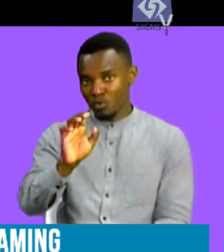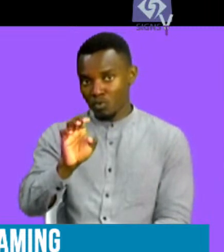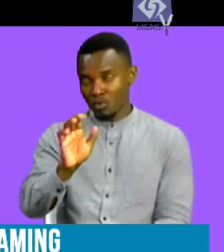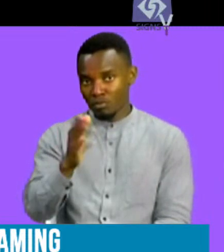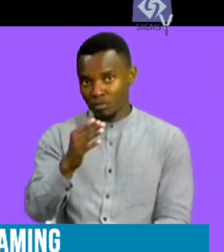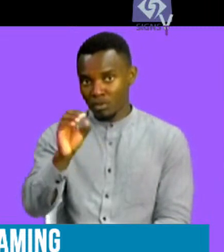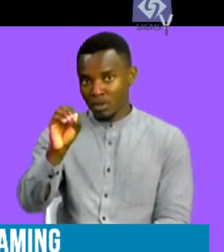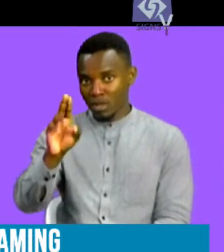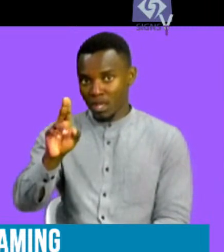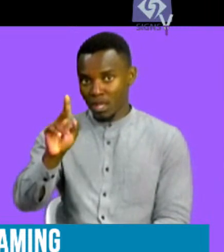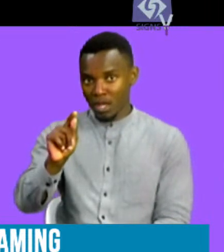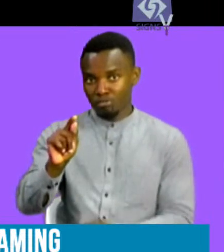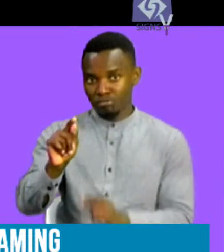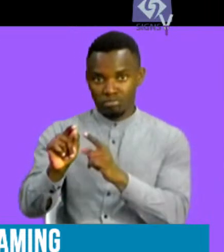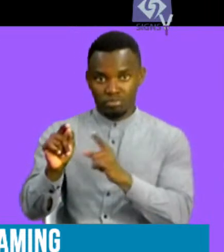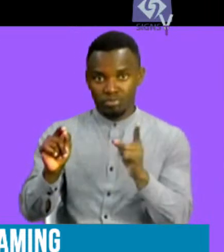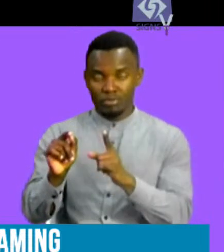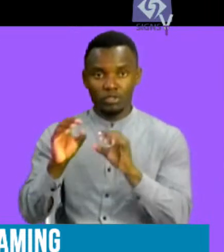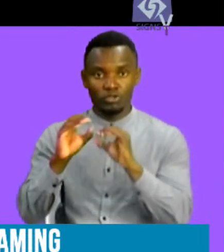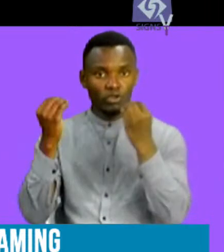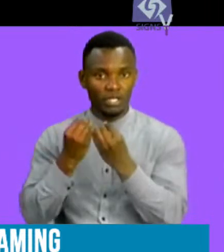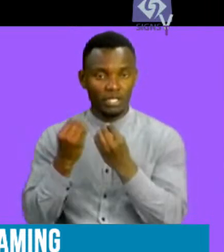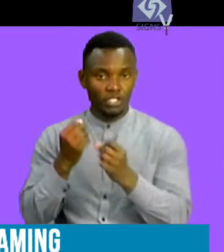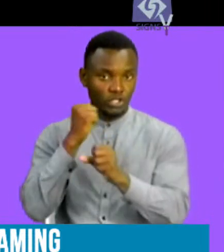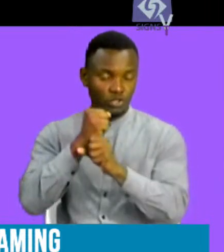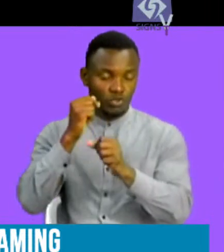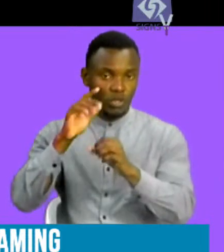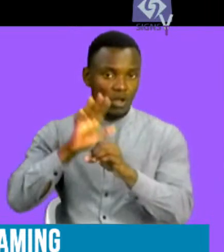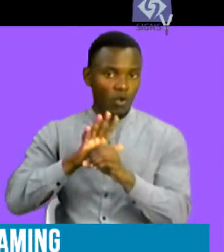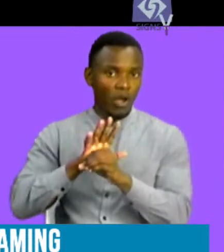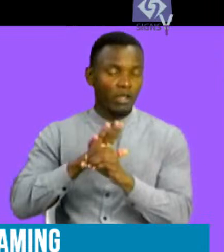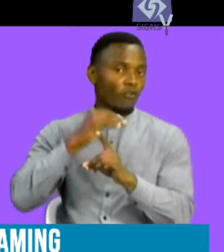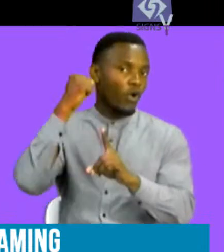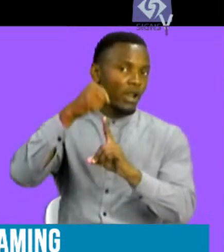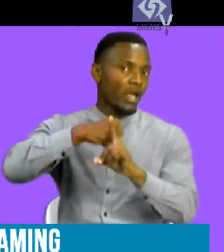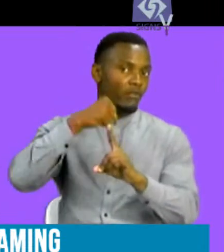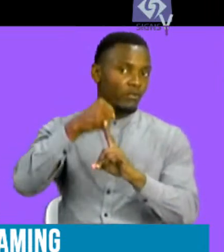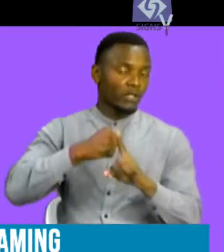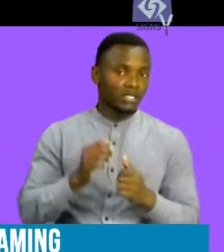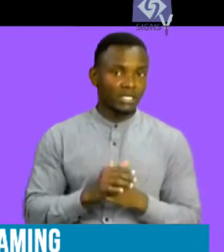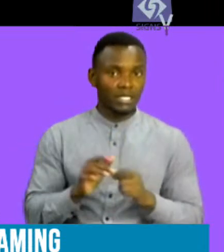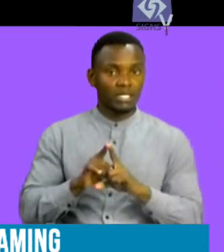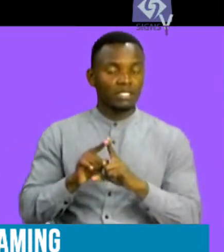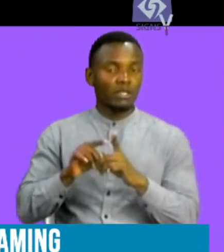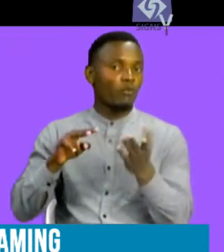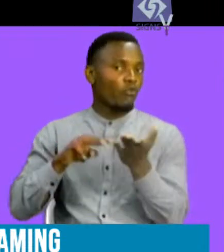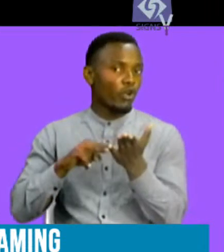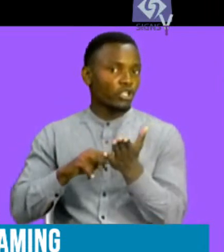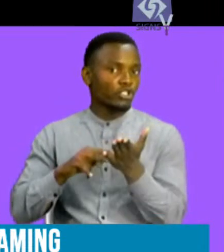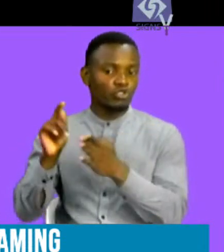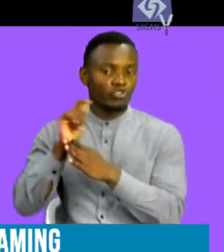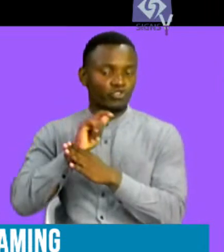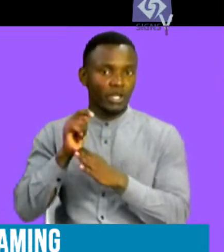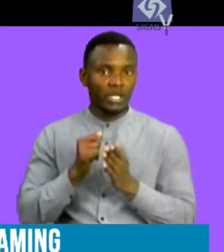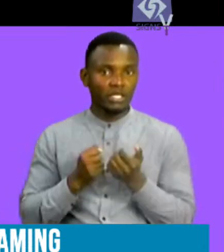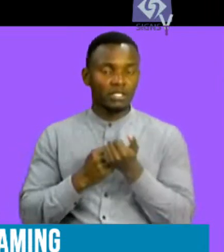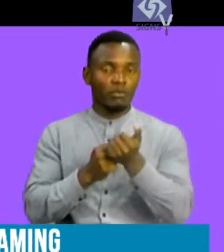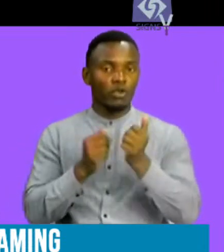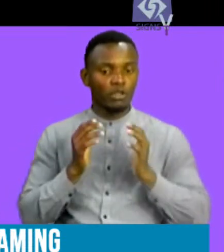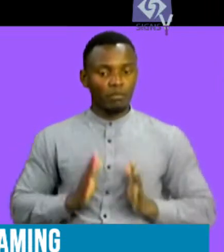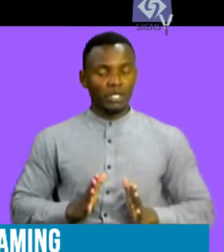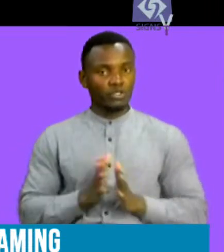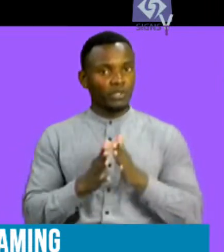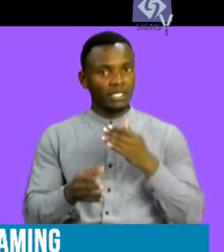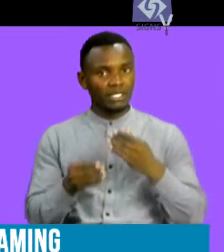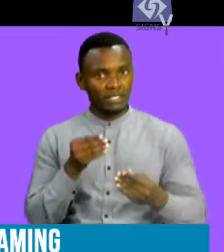advocacy. They're also doing a lot in the area of vocational training, supporting people with disabilities to